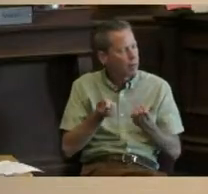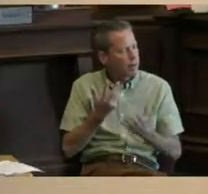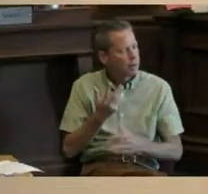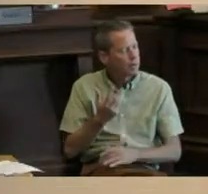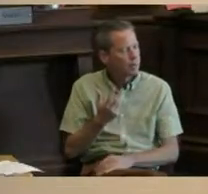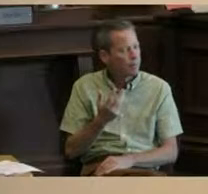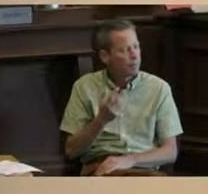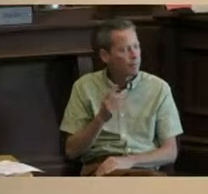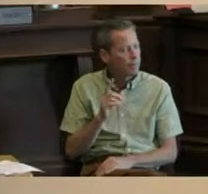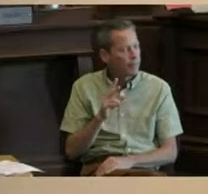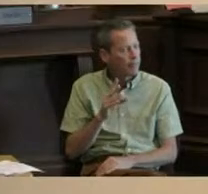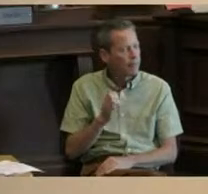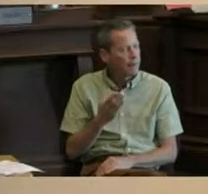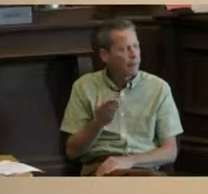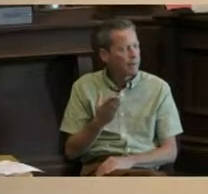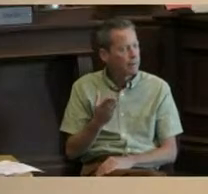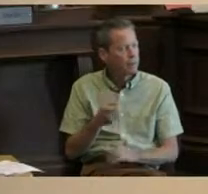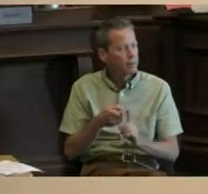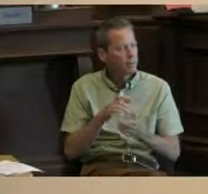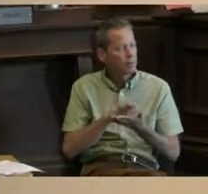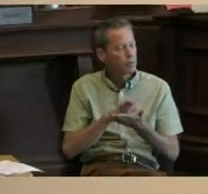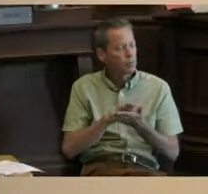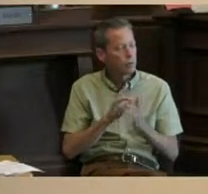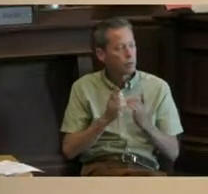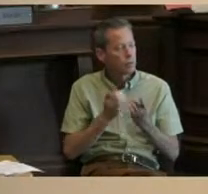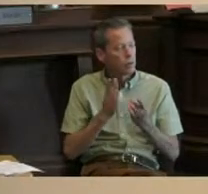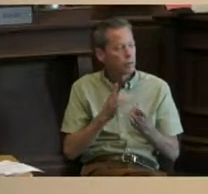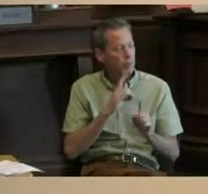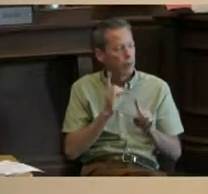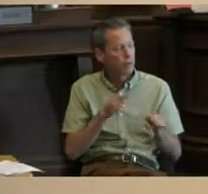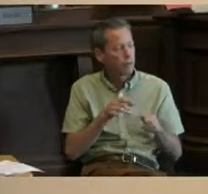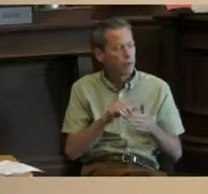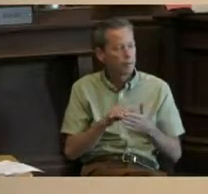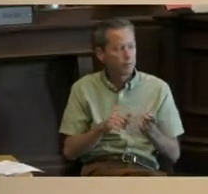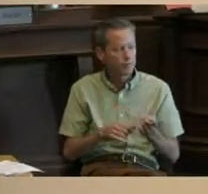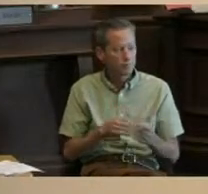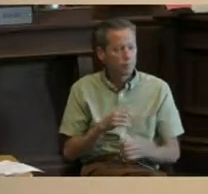Dave Strable is here from the school district, and he will be happy to address that.